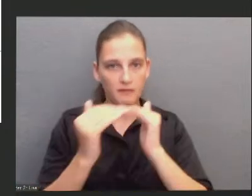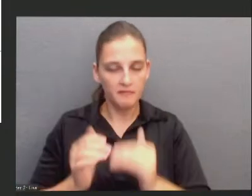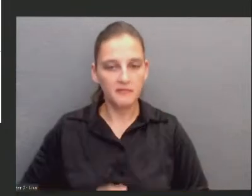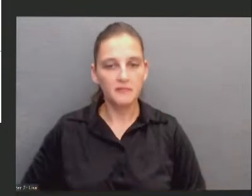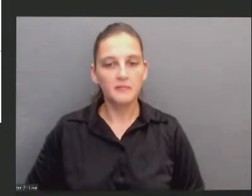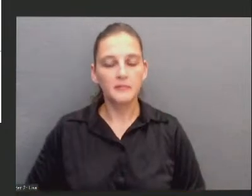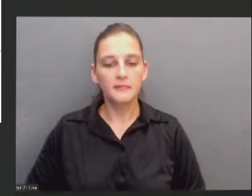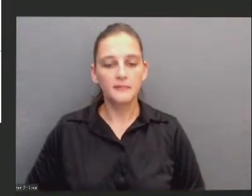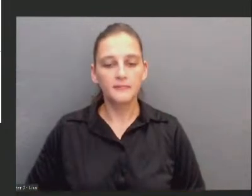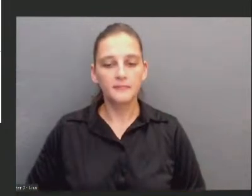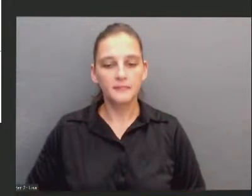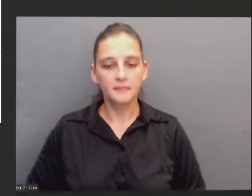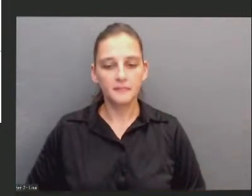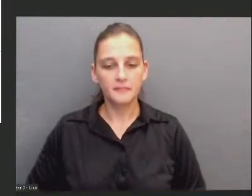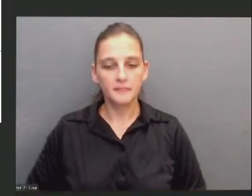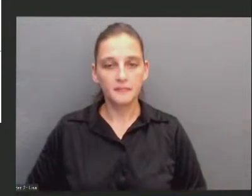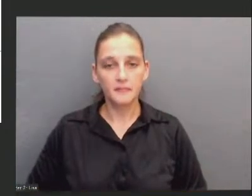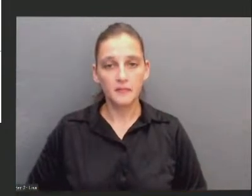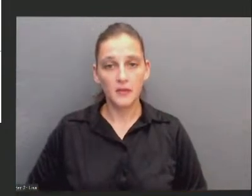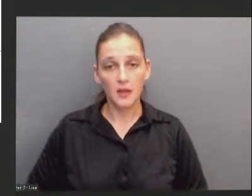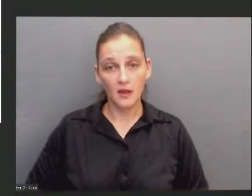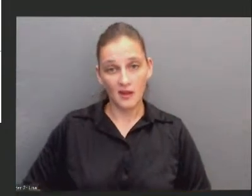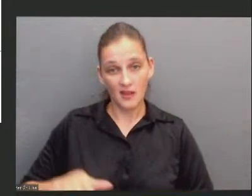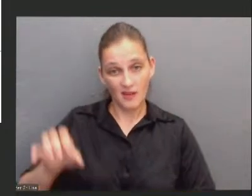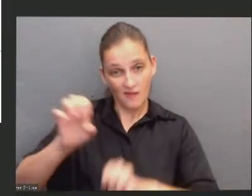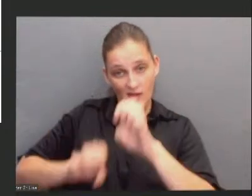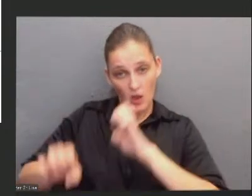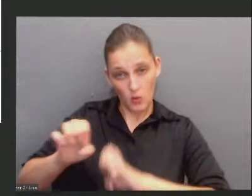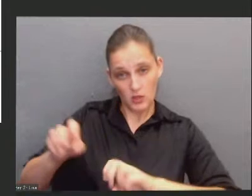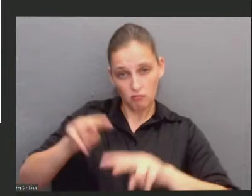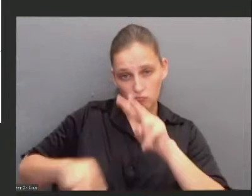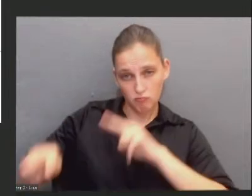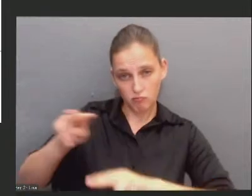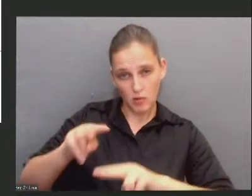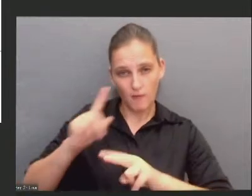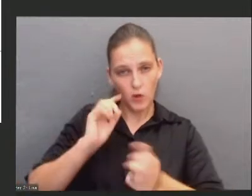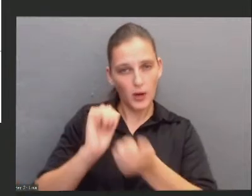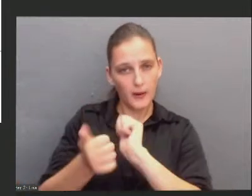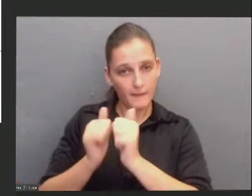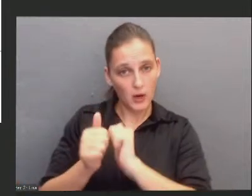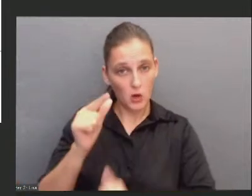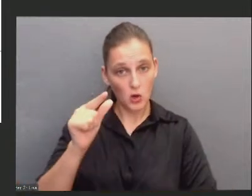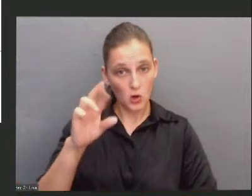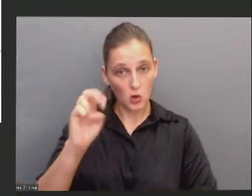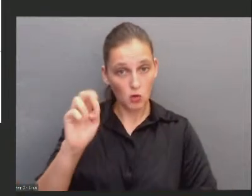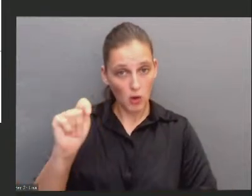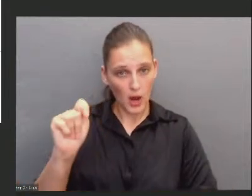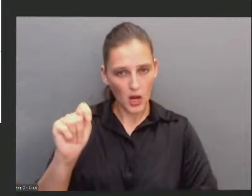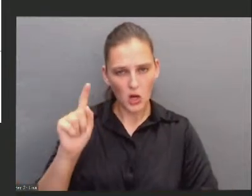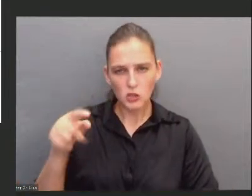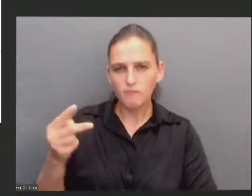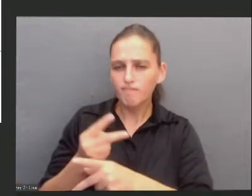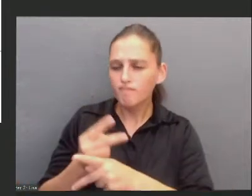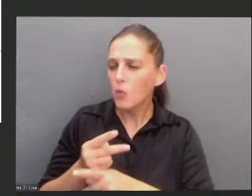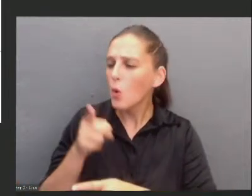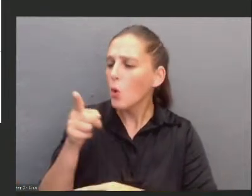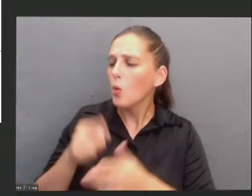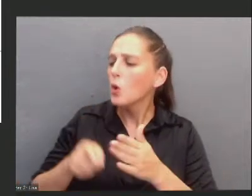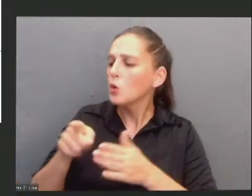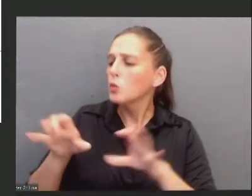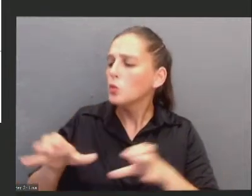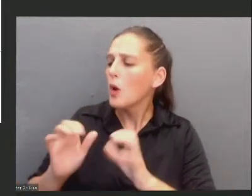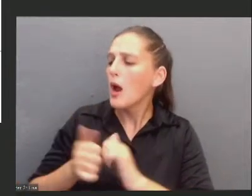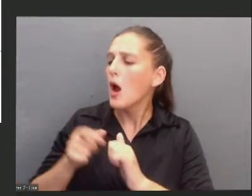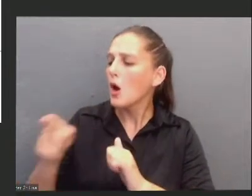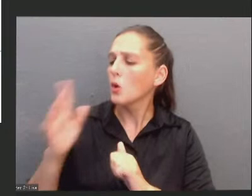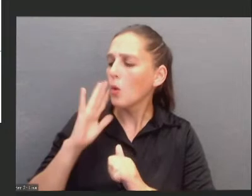As part of our evaluation process for competitive grants should be looking at what are you doing and how are you going to be